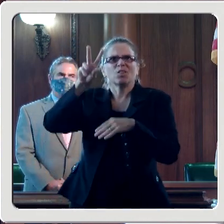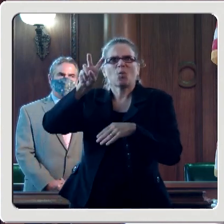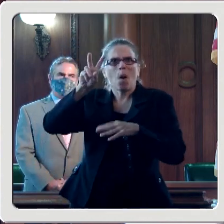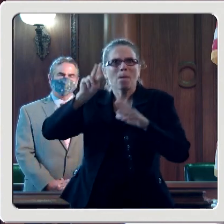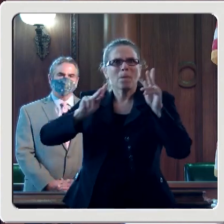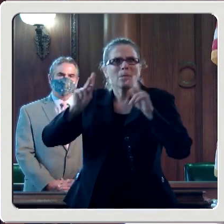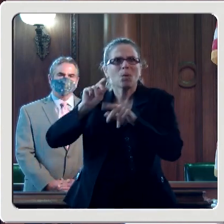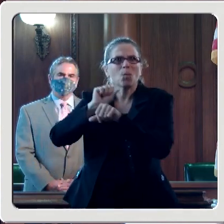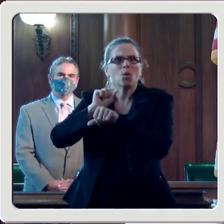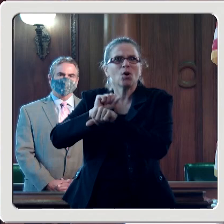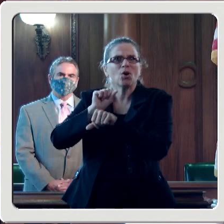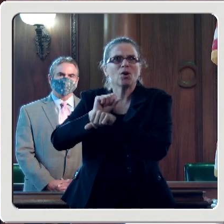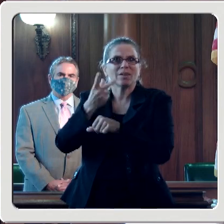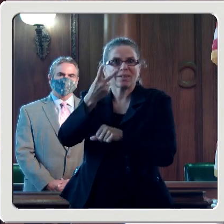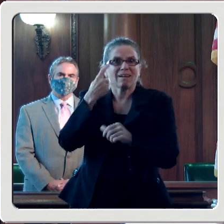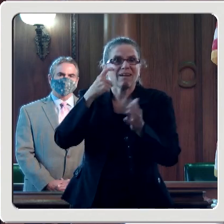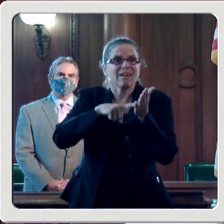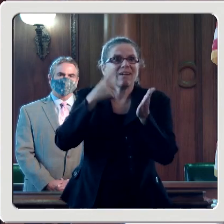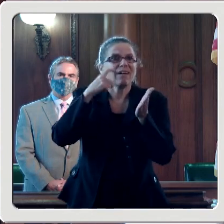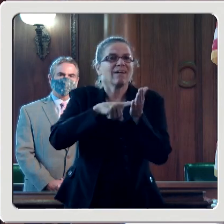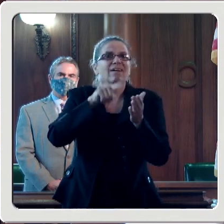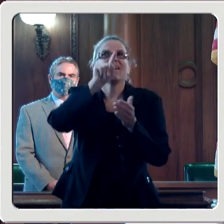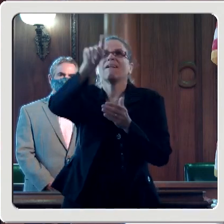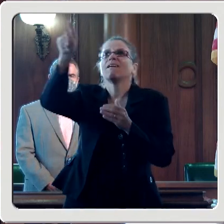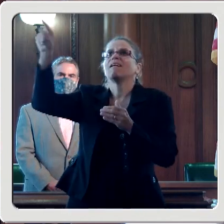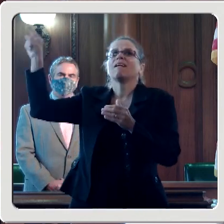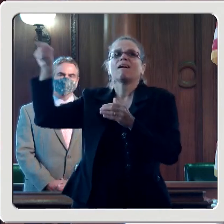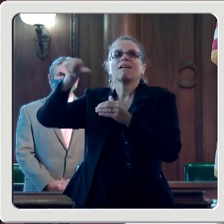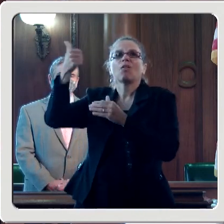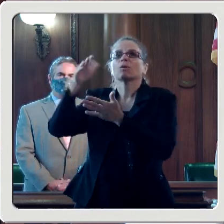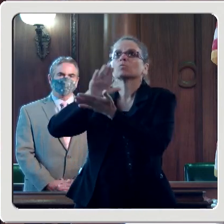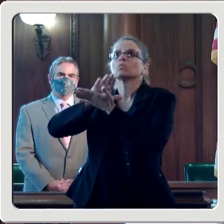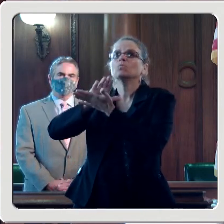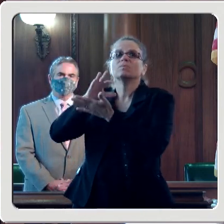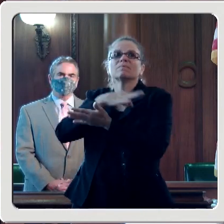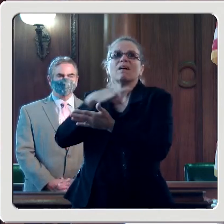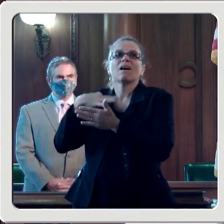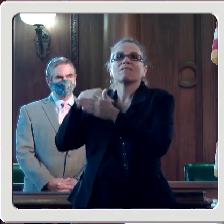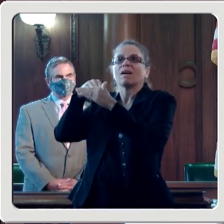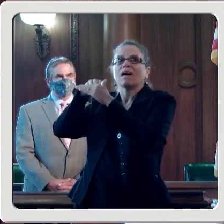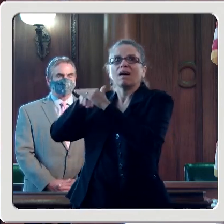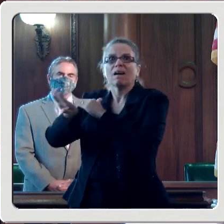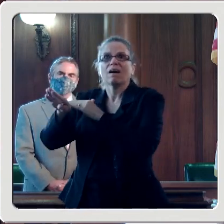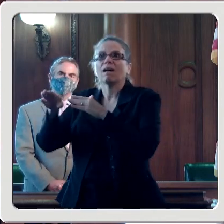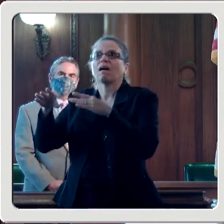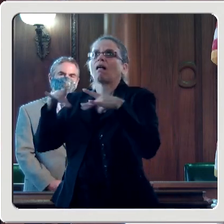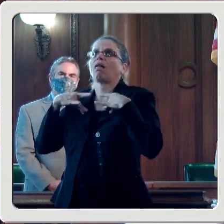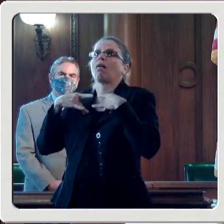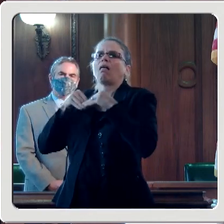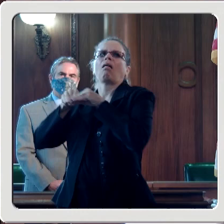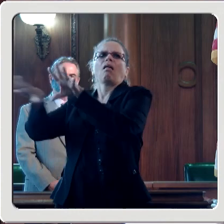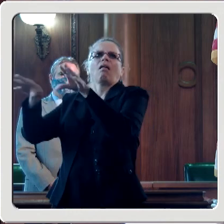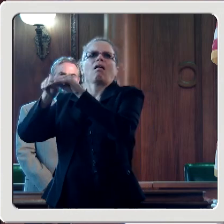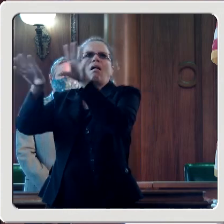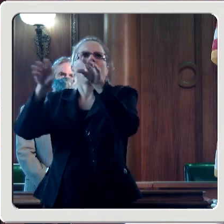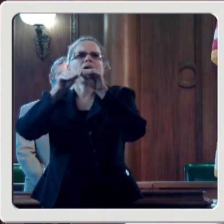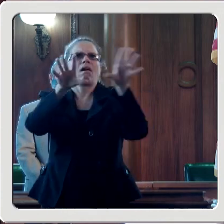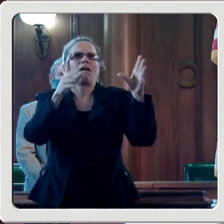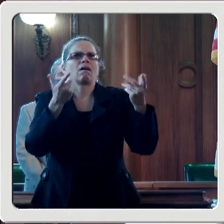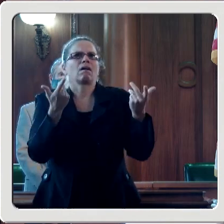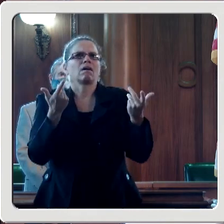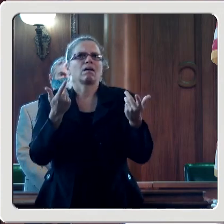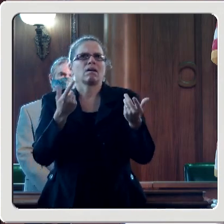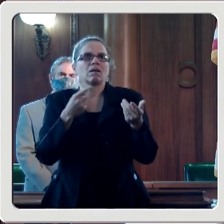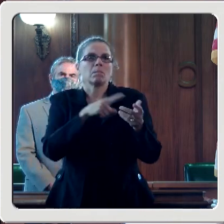other places where it was just staff in there planning and they had a problem, that just wouldn't be the right decision for Springfield. We're in the